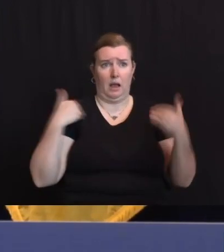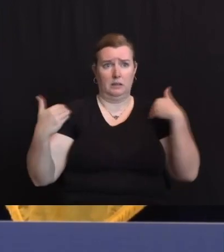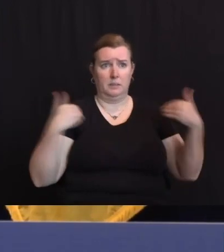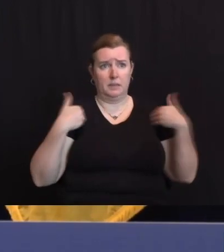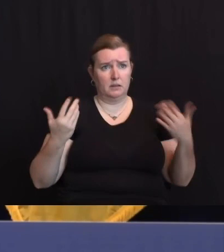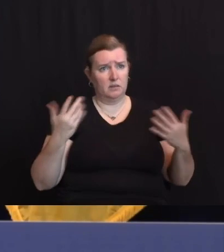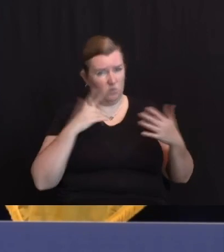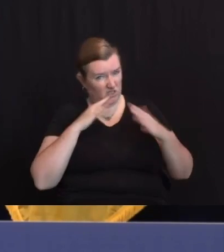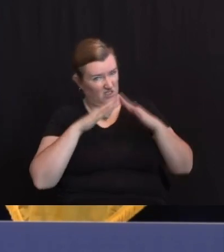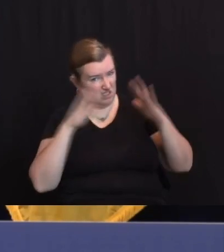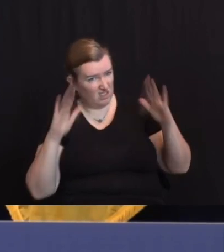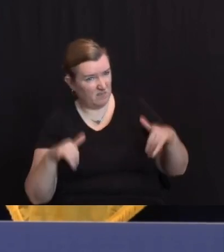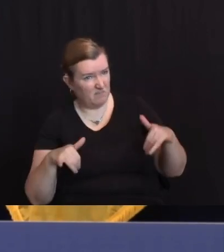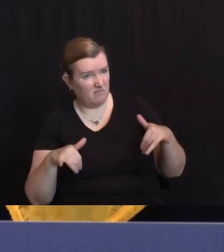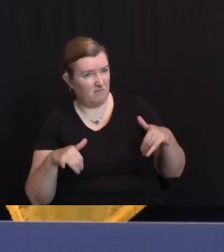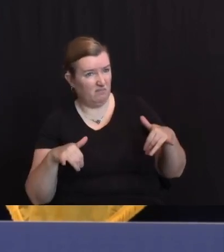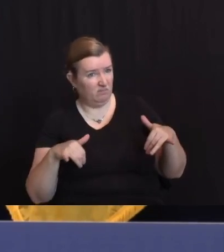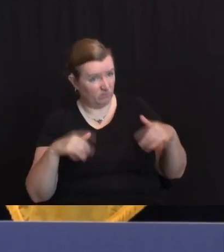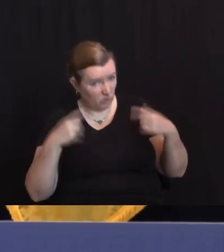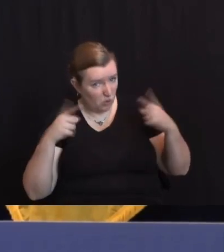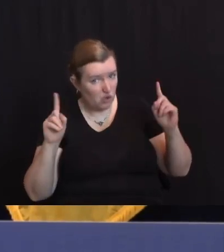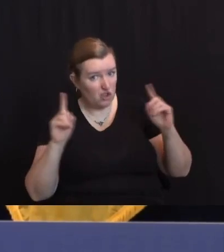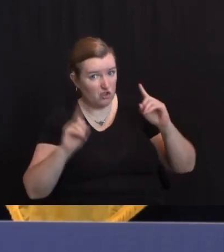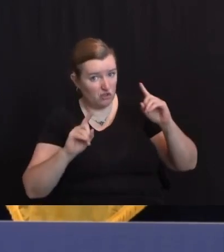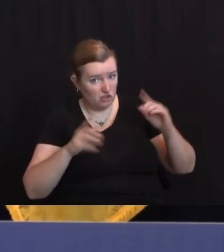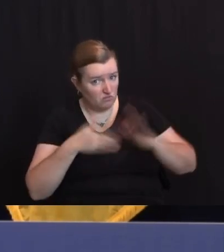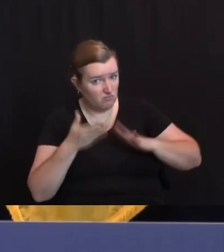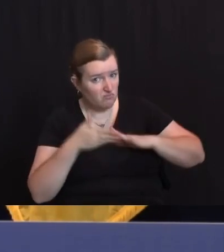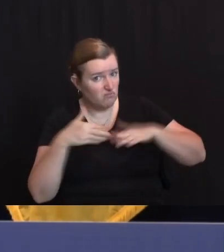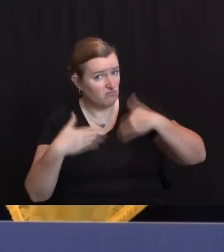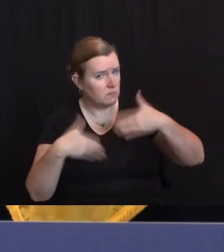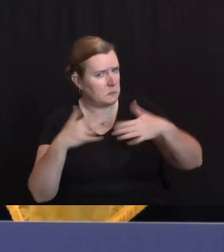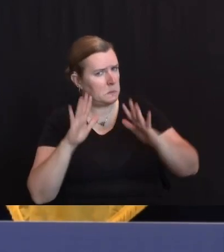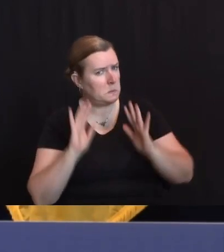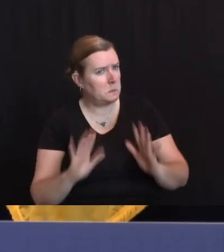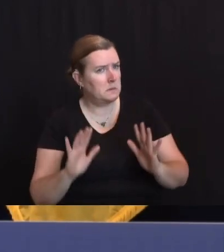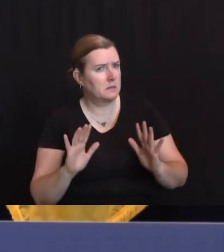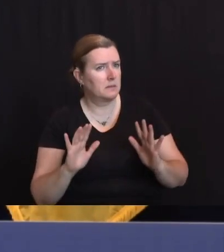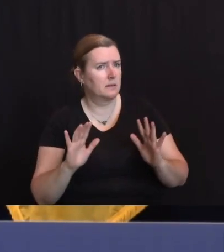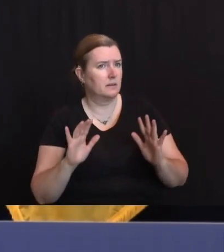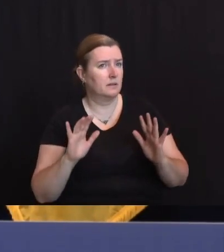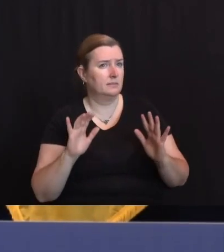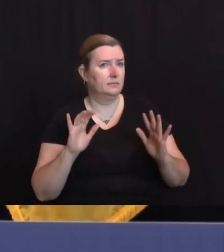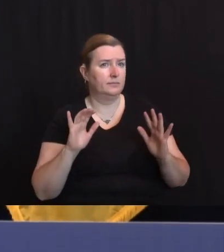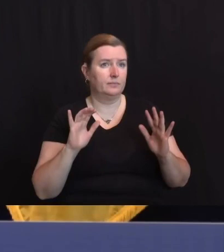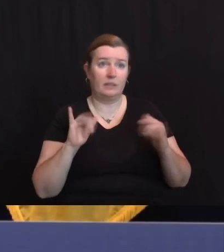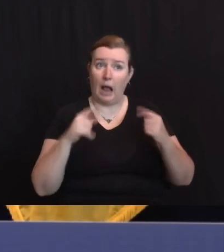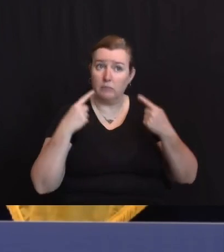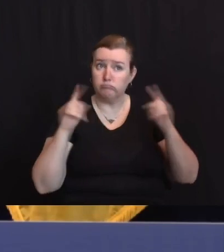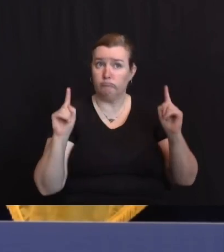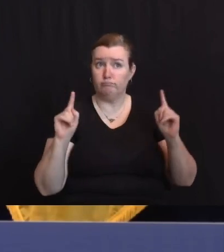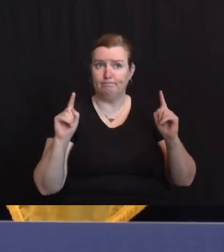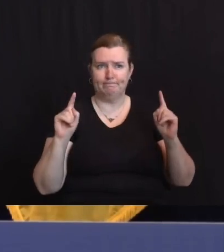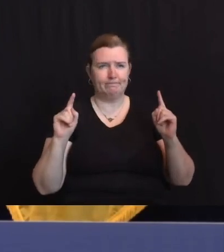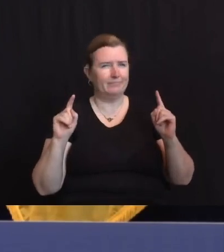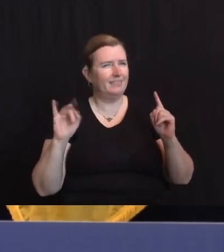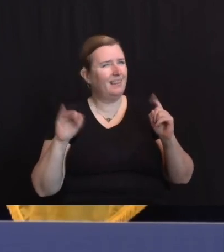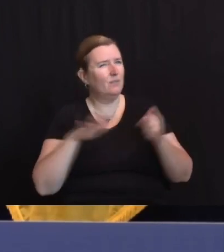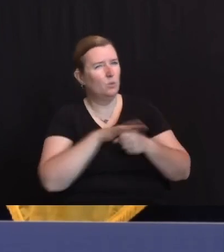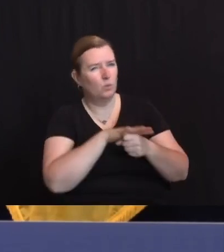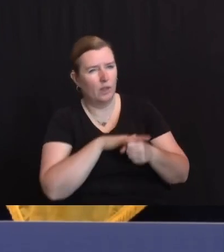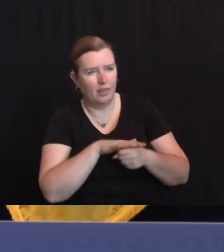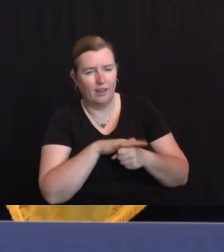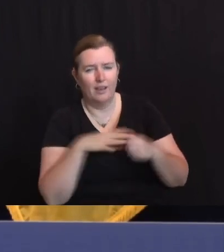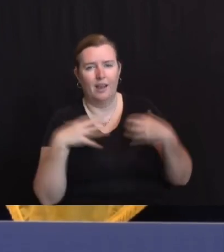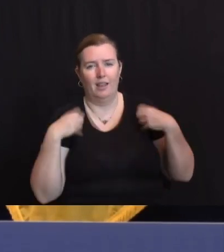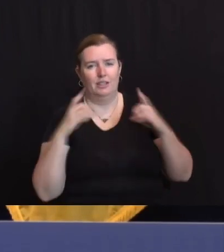I mean in the sense that we're back to school. When we see when a local district or local health authority sees a case, they're doing exactly what you'd